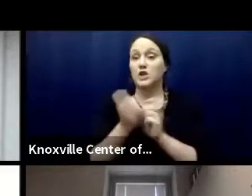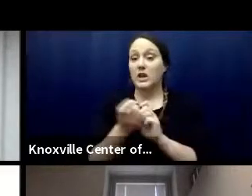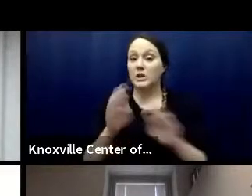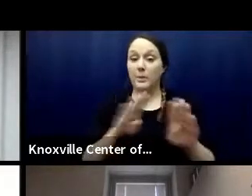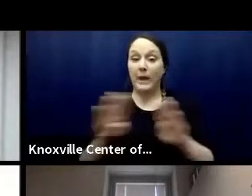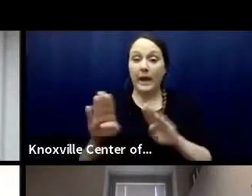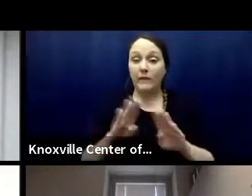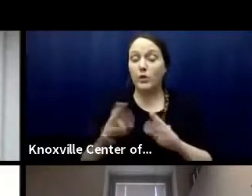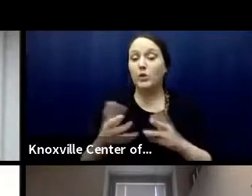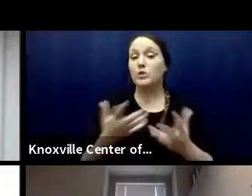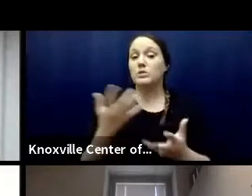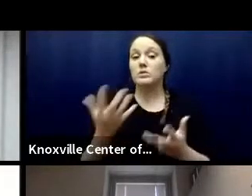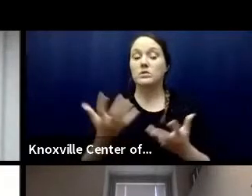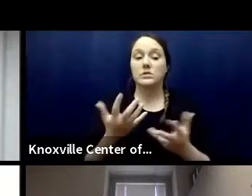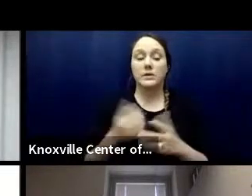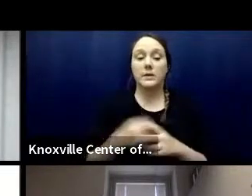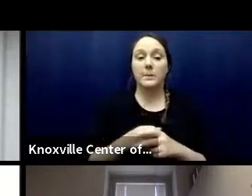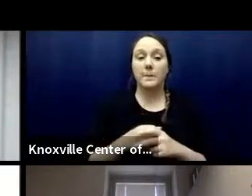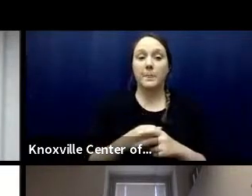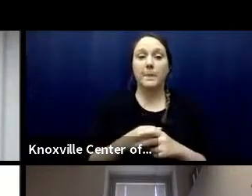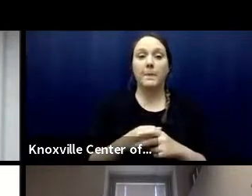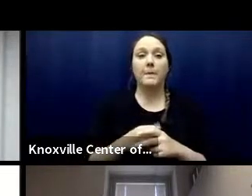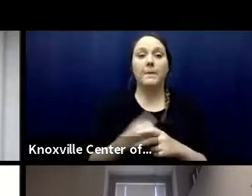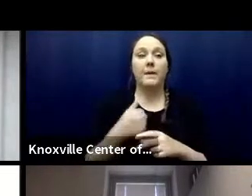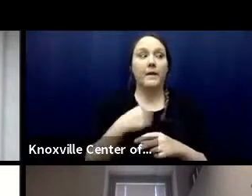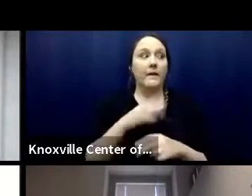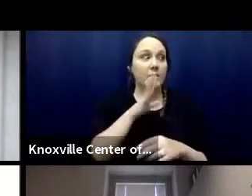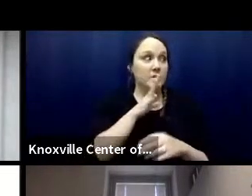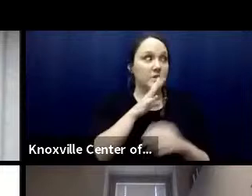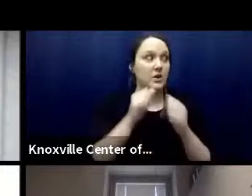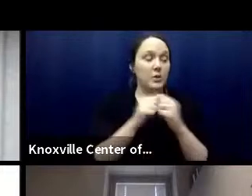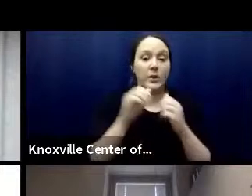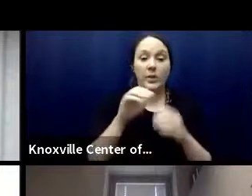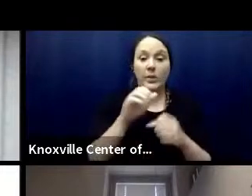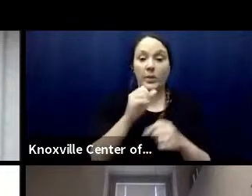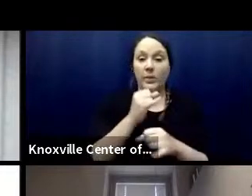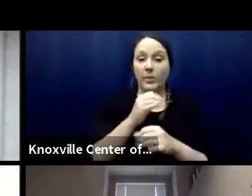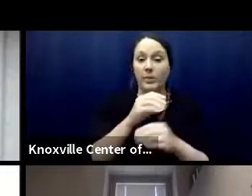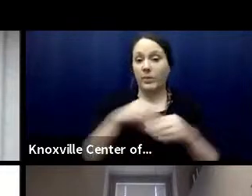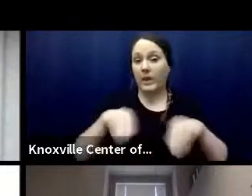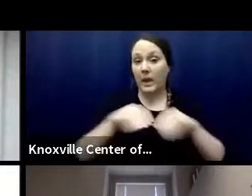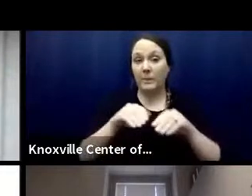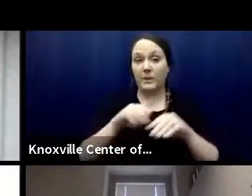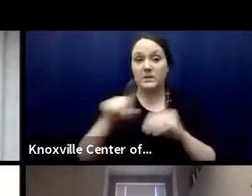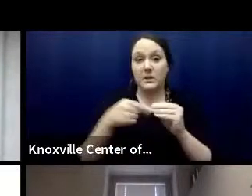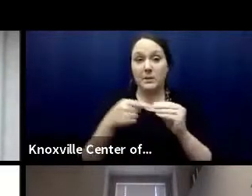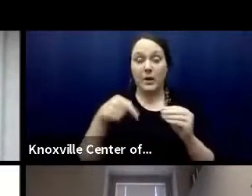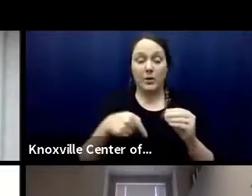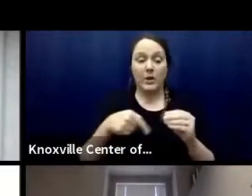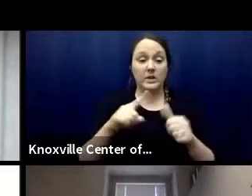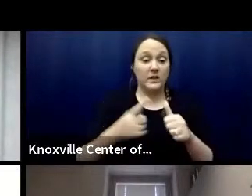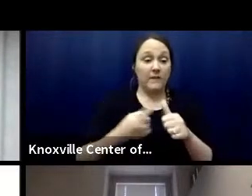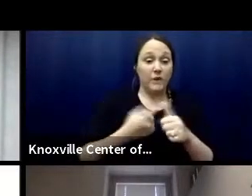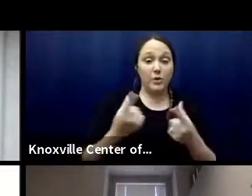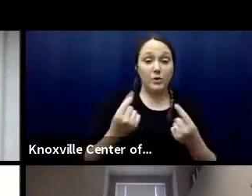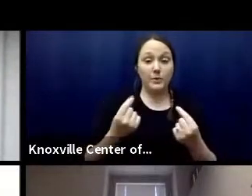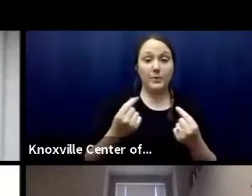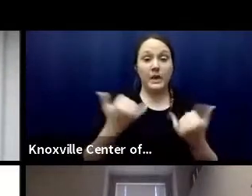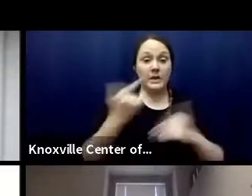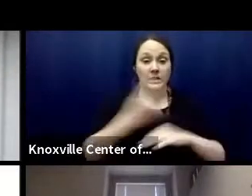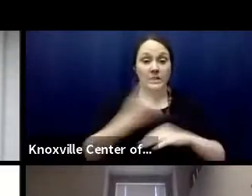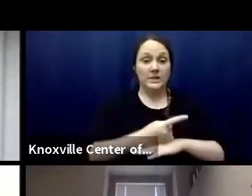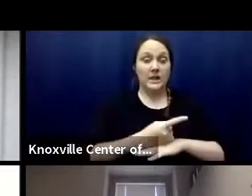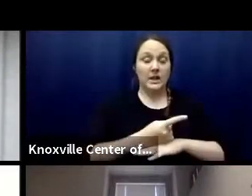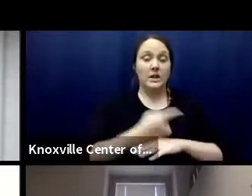behaviors. And I've talked to the campus about this week. First thing that we've done is today we